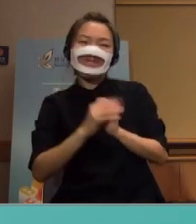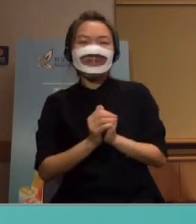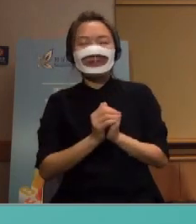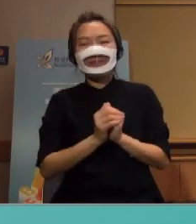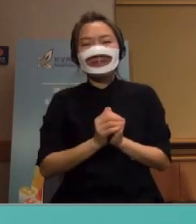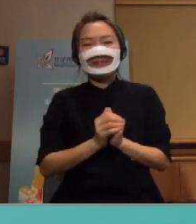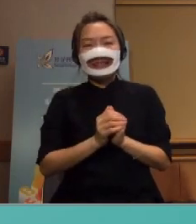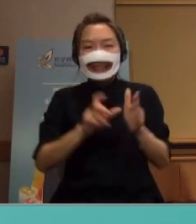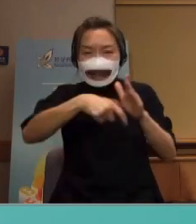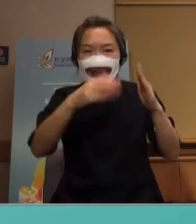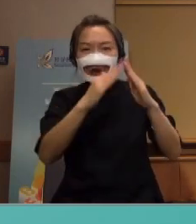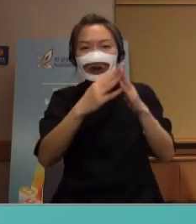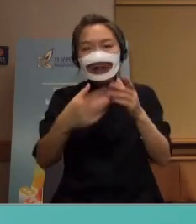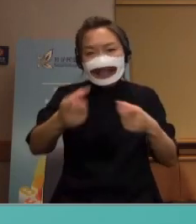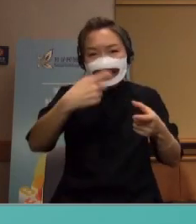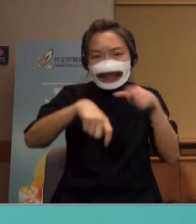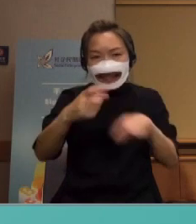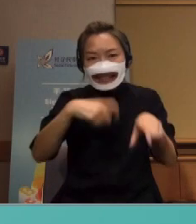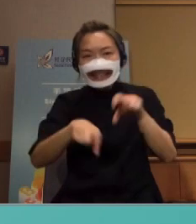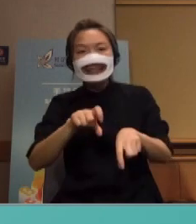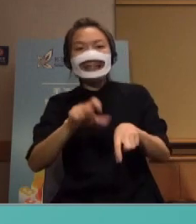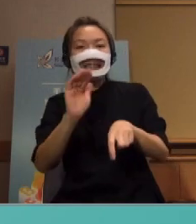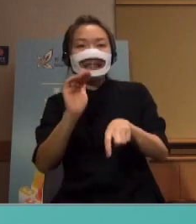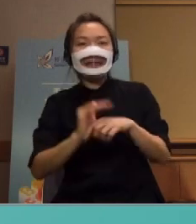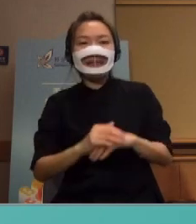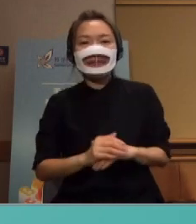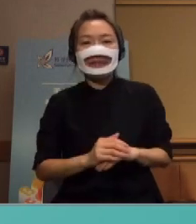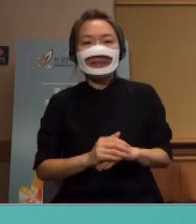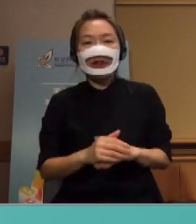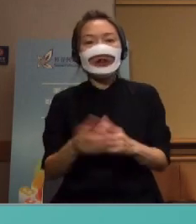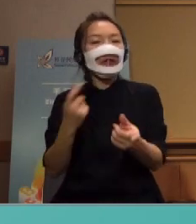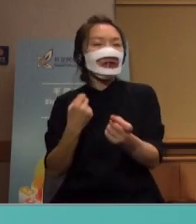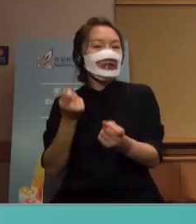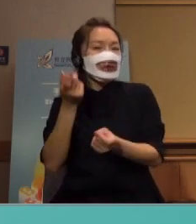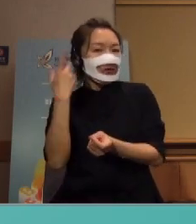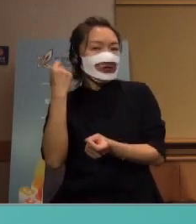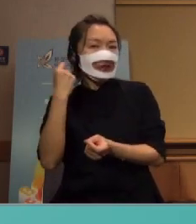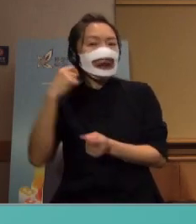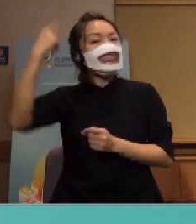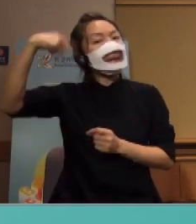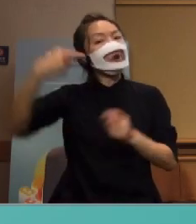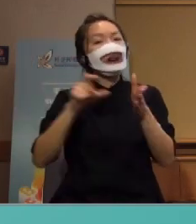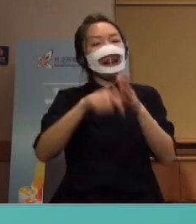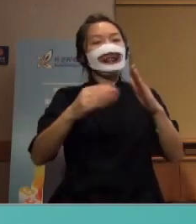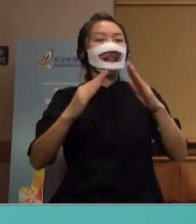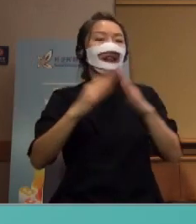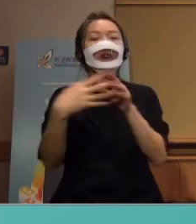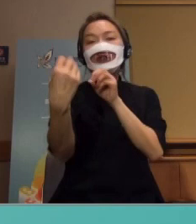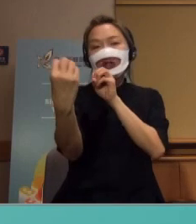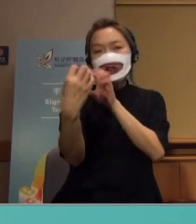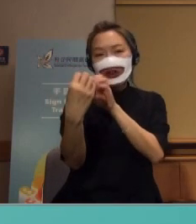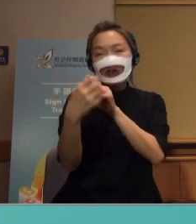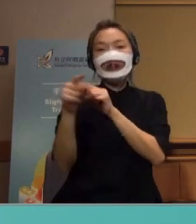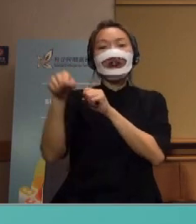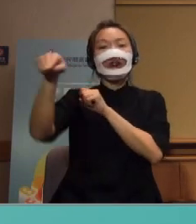I spoke to one of the leads of sustainable finance for Bank of America. She said so her bank has committed $1.5 trillion to green